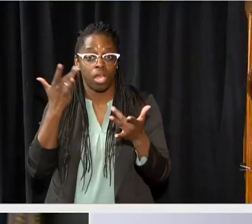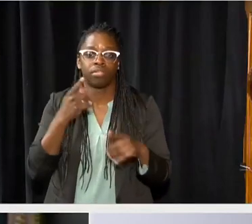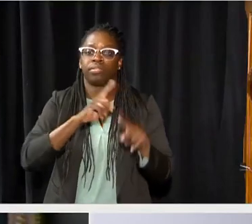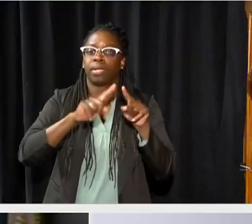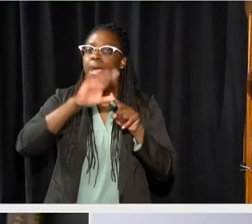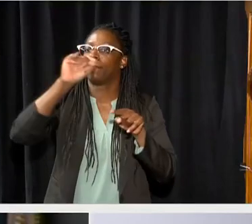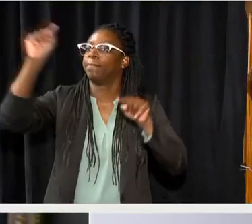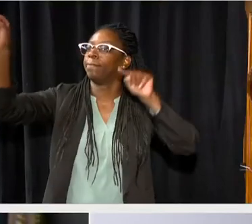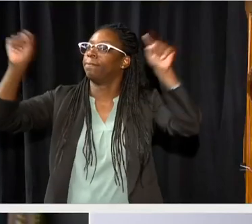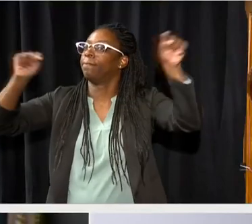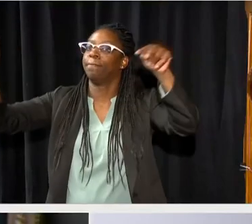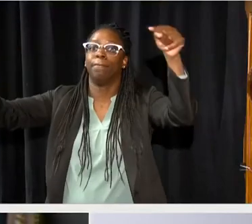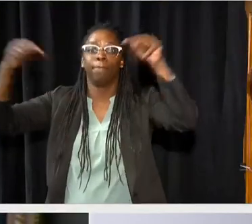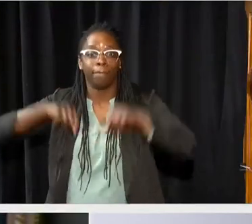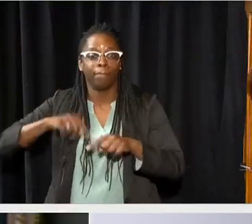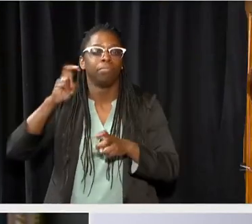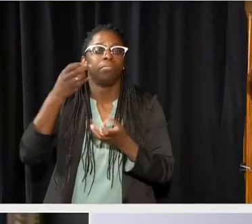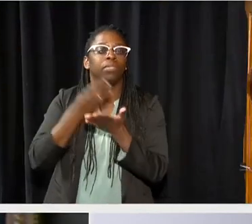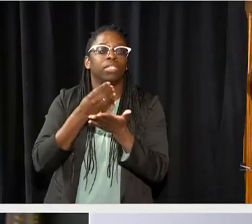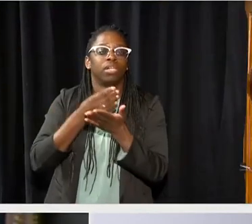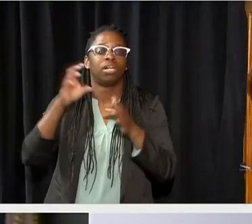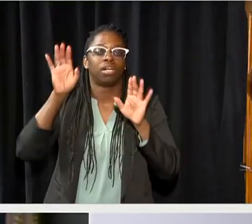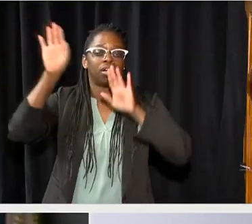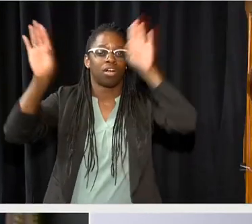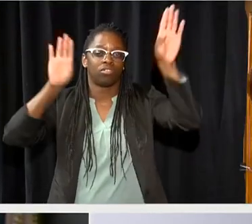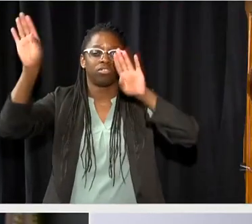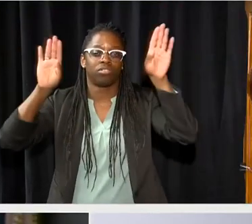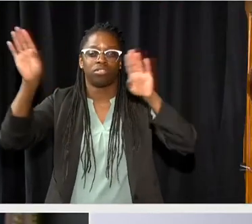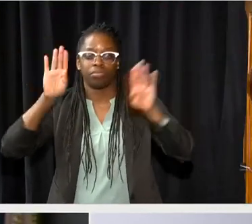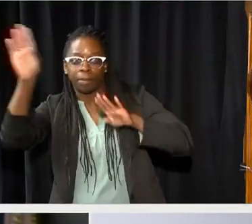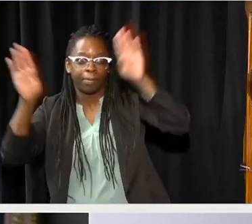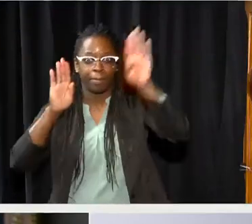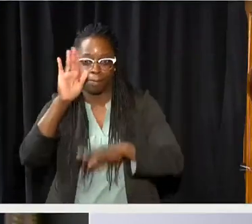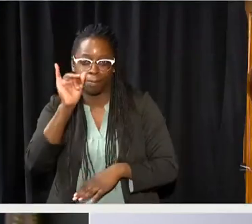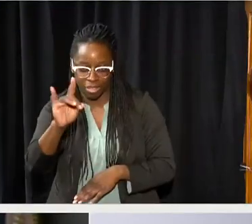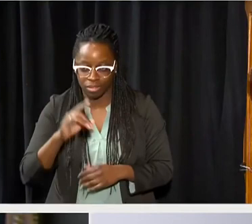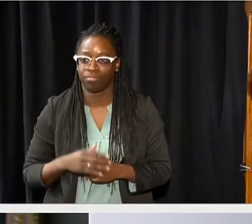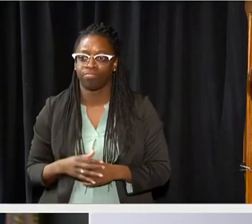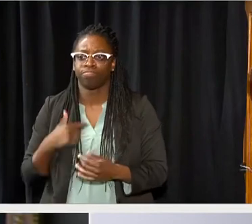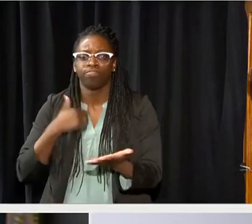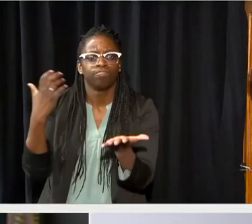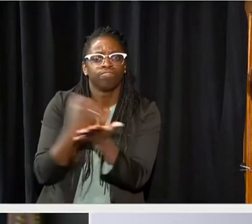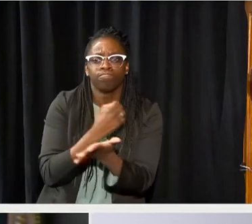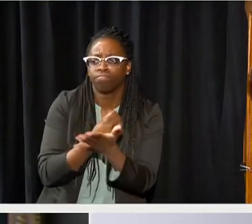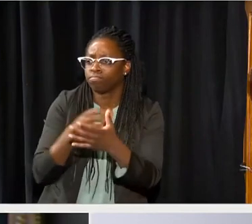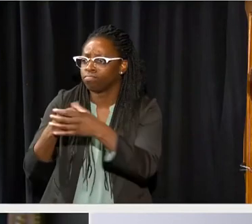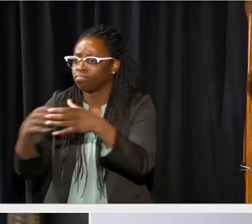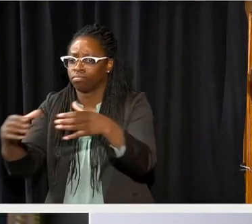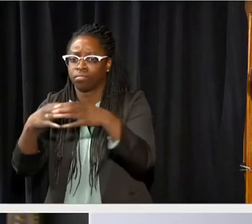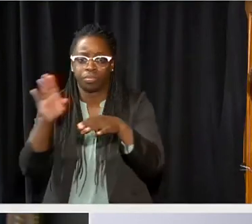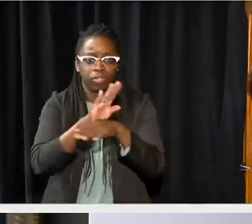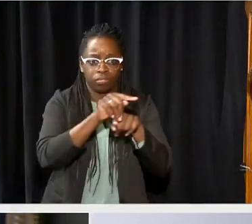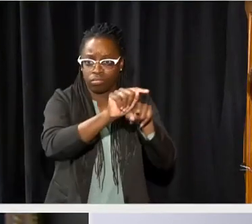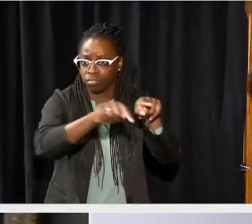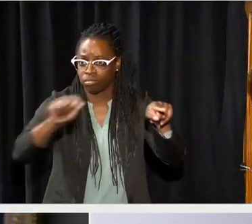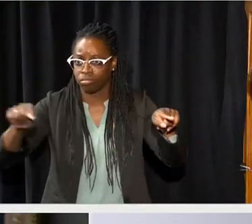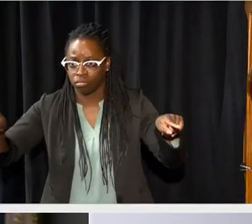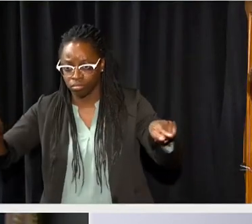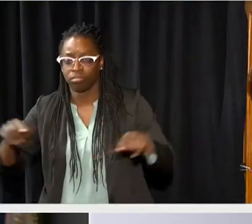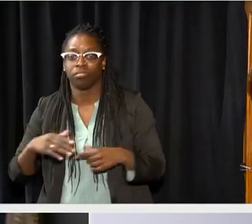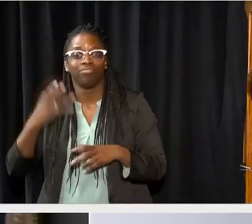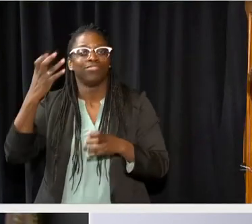do business here in Massachusetts. And we're going to seize new opportunities to grow, from a new tourism